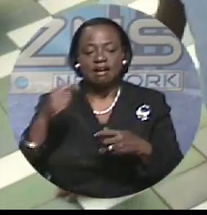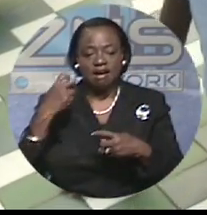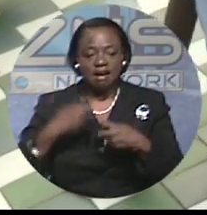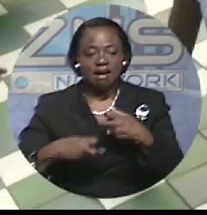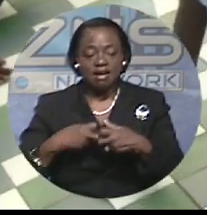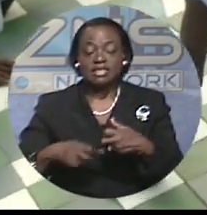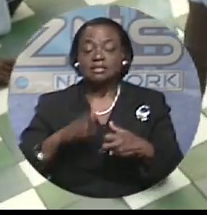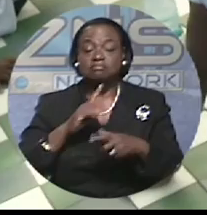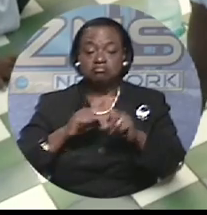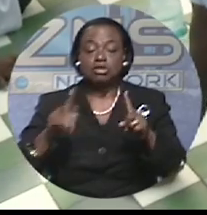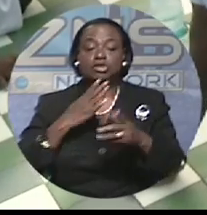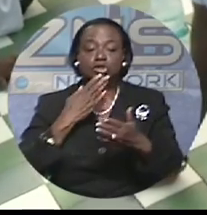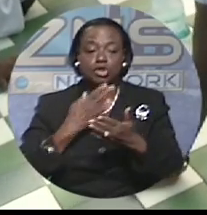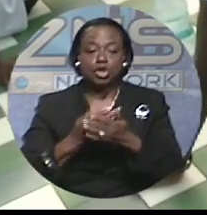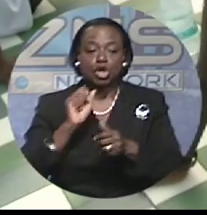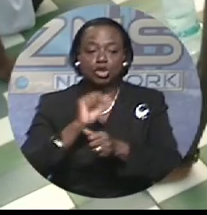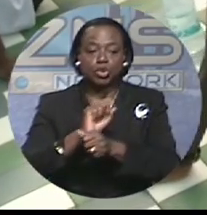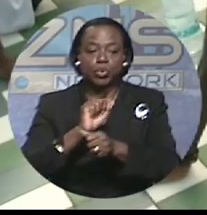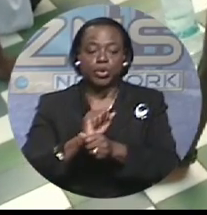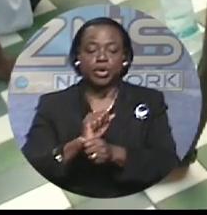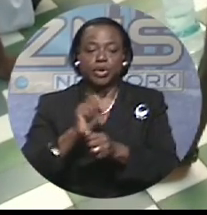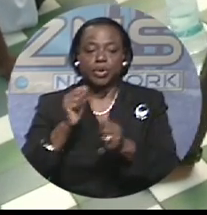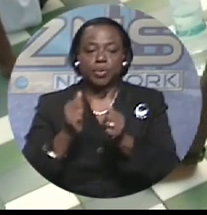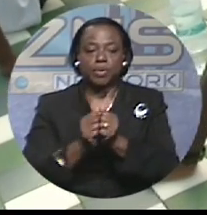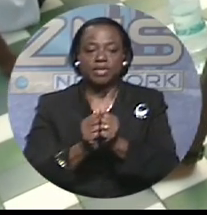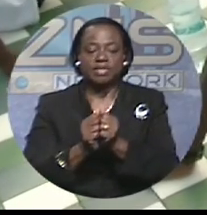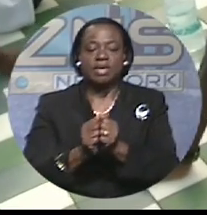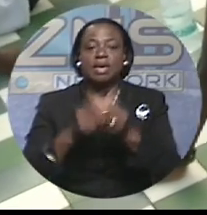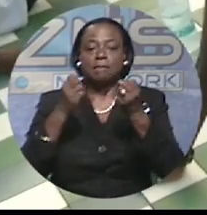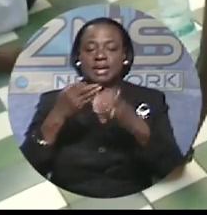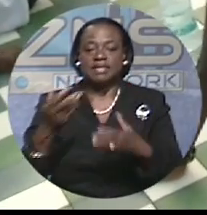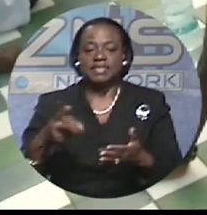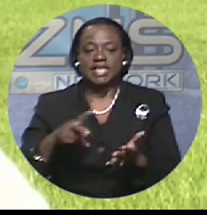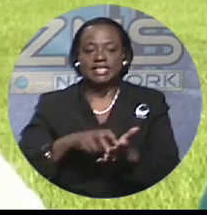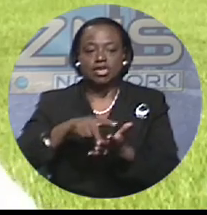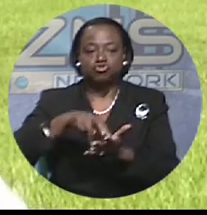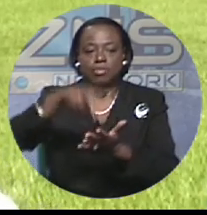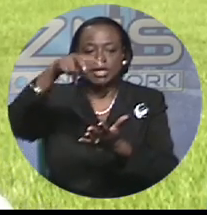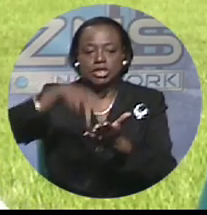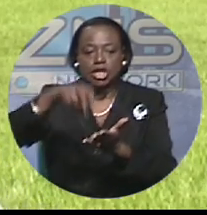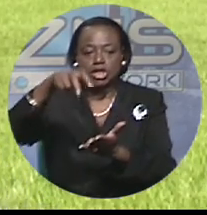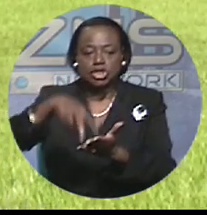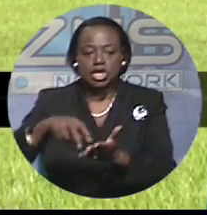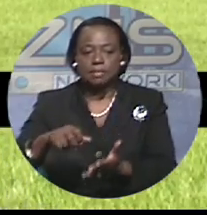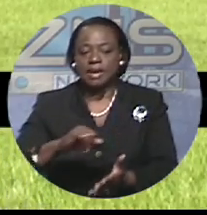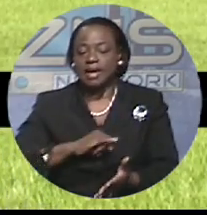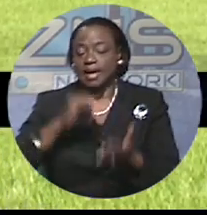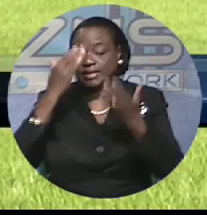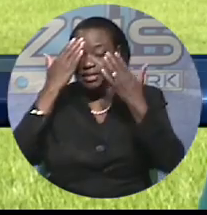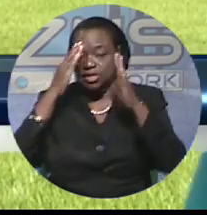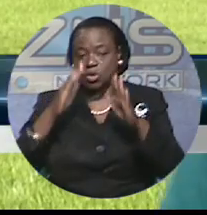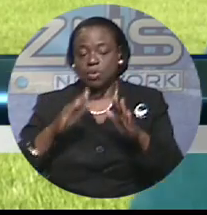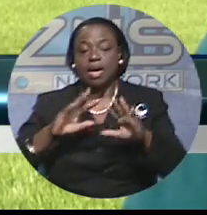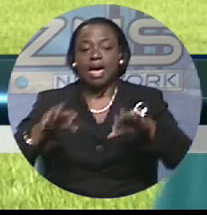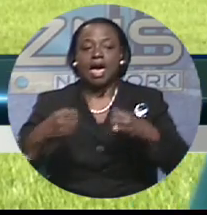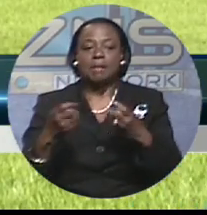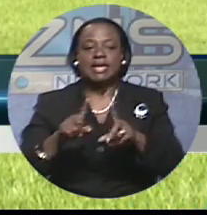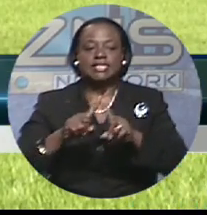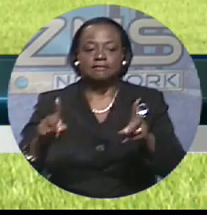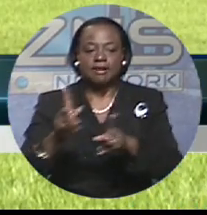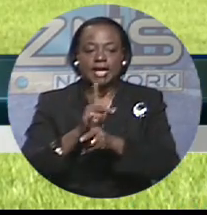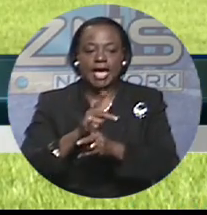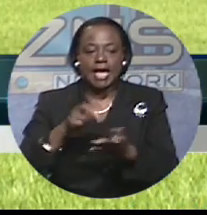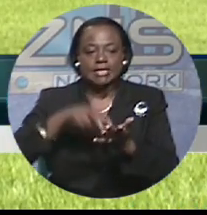learned a lot of new things about triple jump that I didn't know before. When you say new things, like what? How many different type of jumpers there are. Also